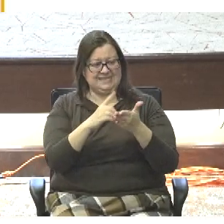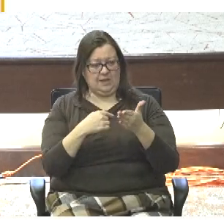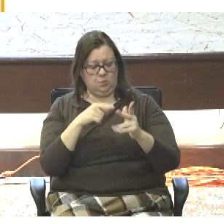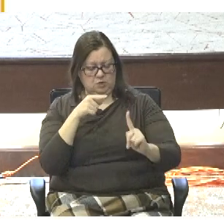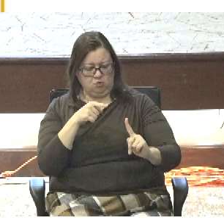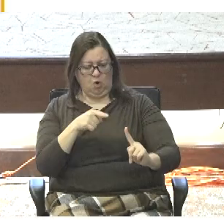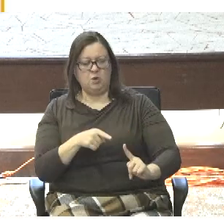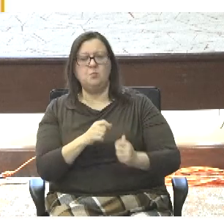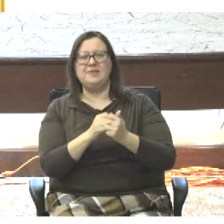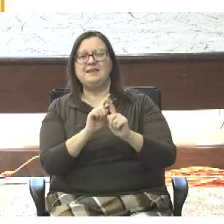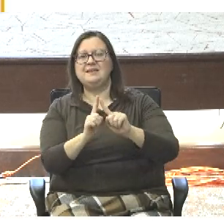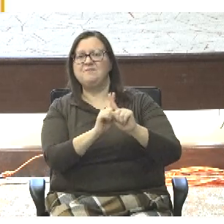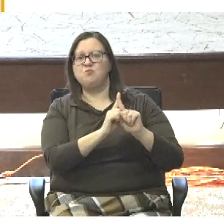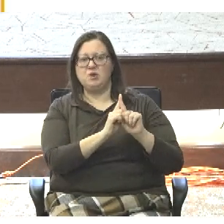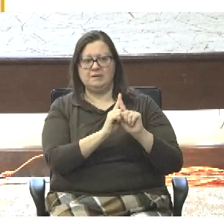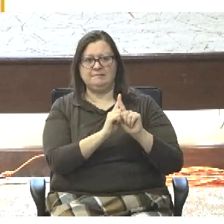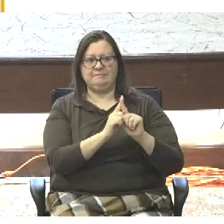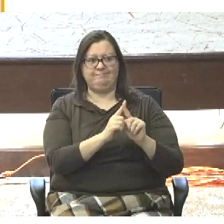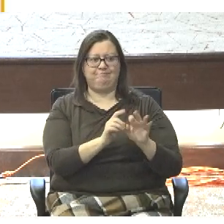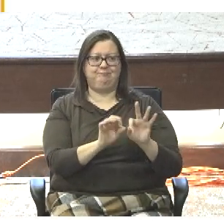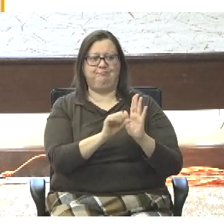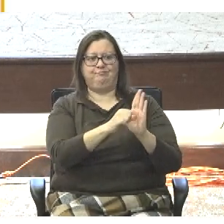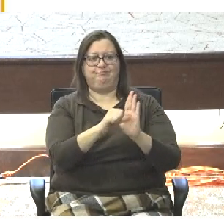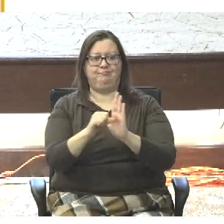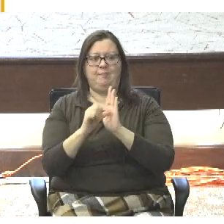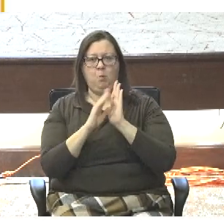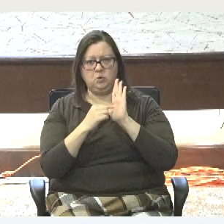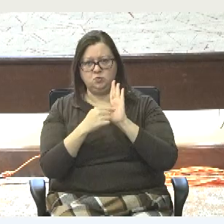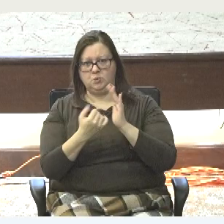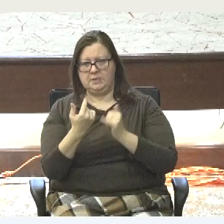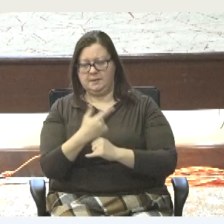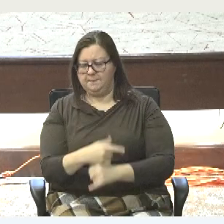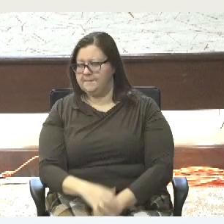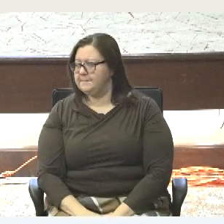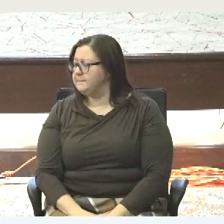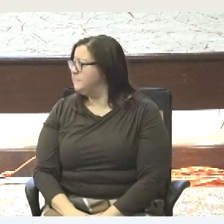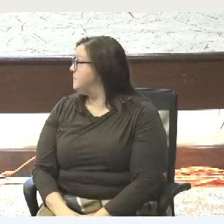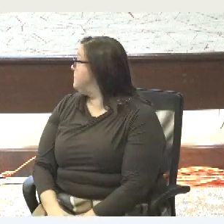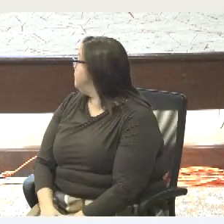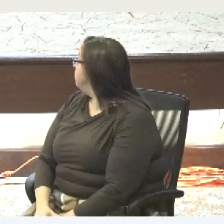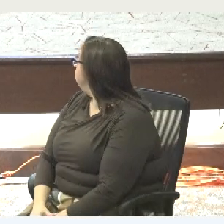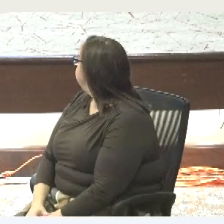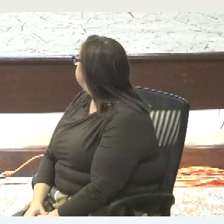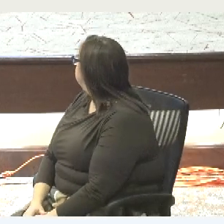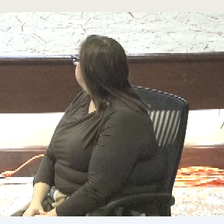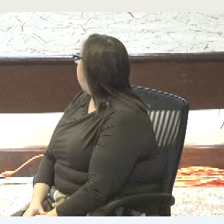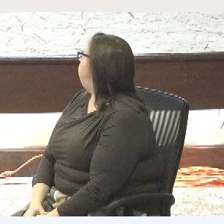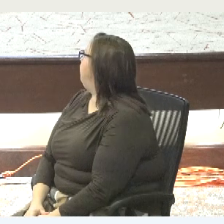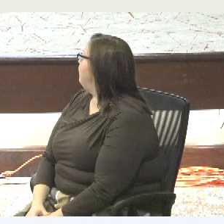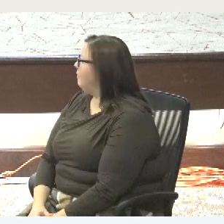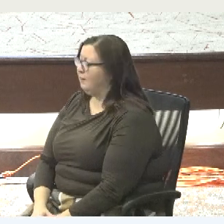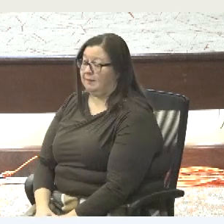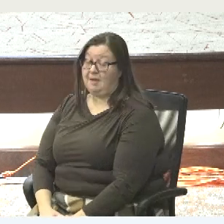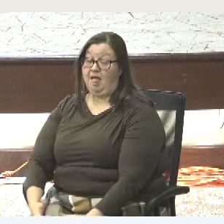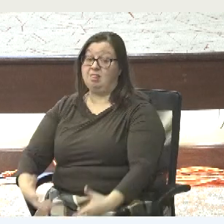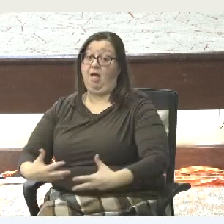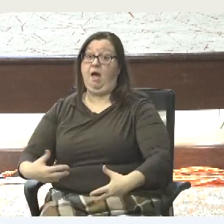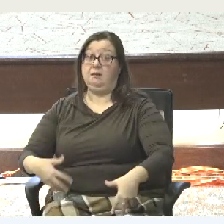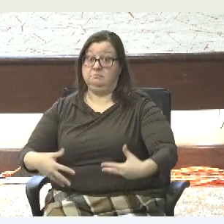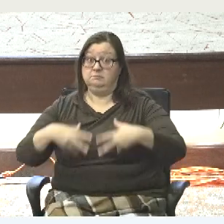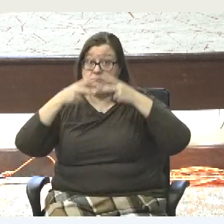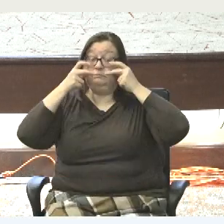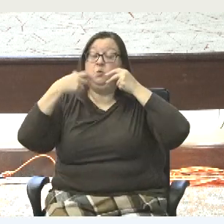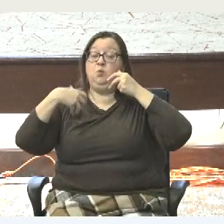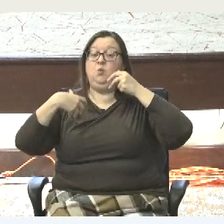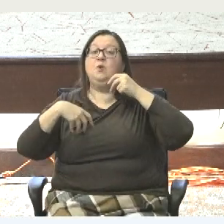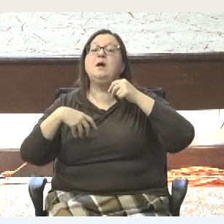with different features that we're going to be showing today. Now, this next slide is a lot to take in right here, and